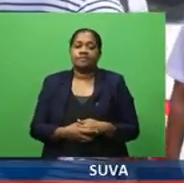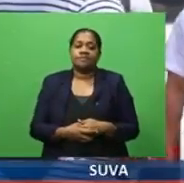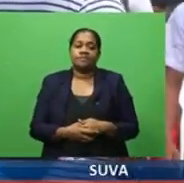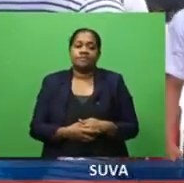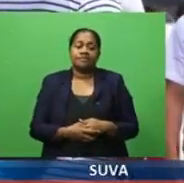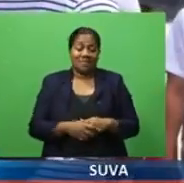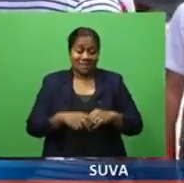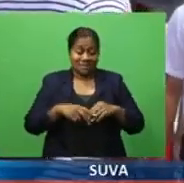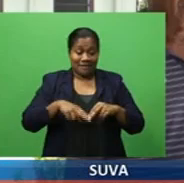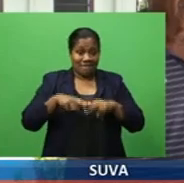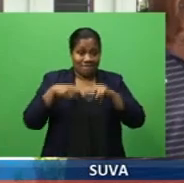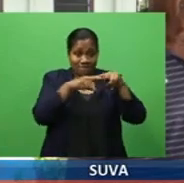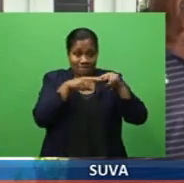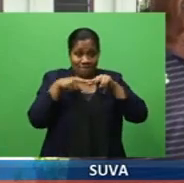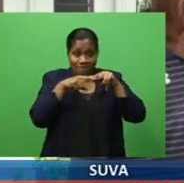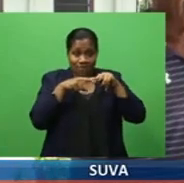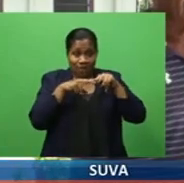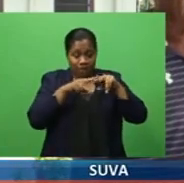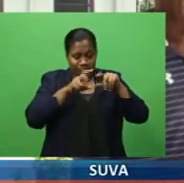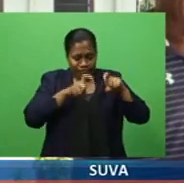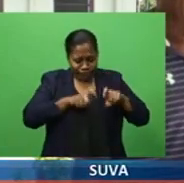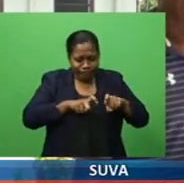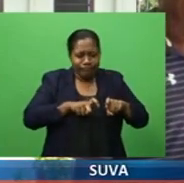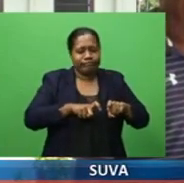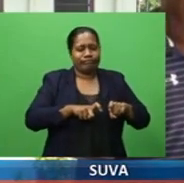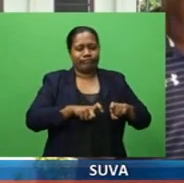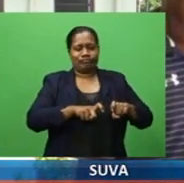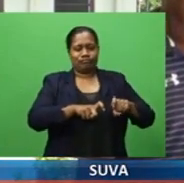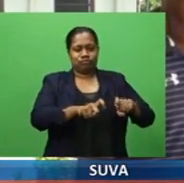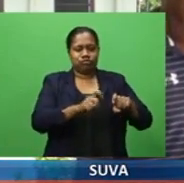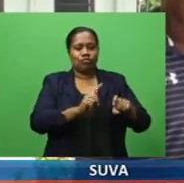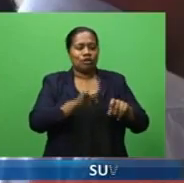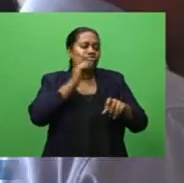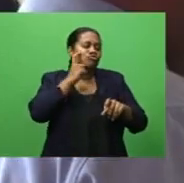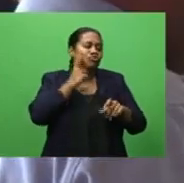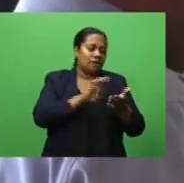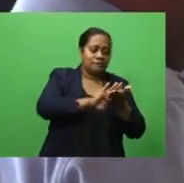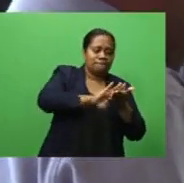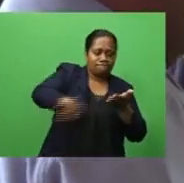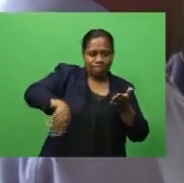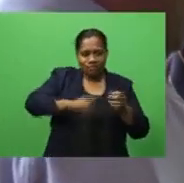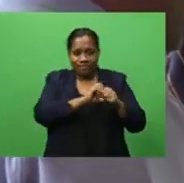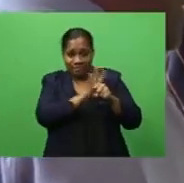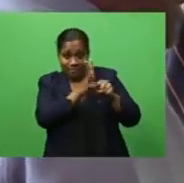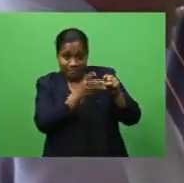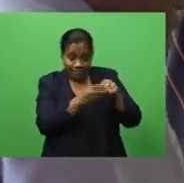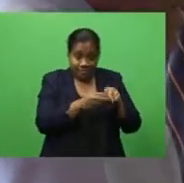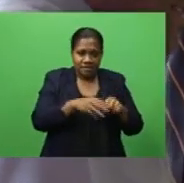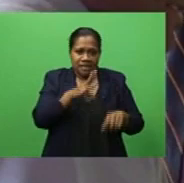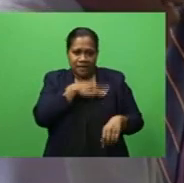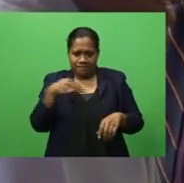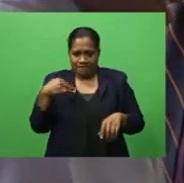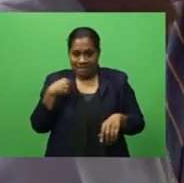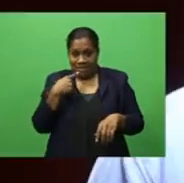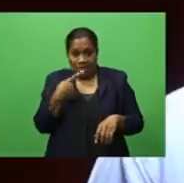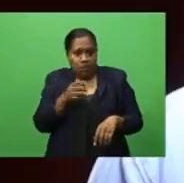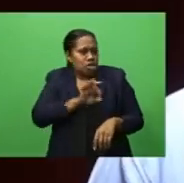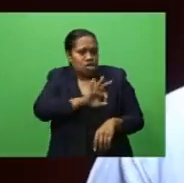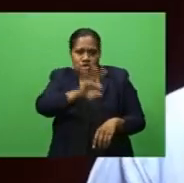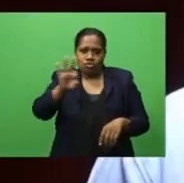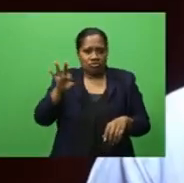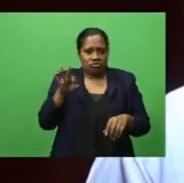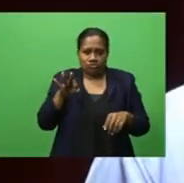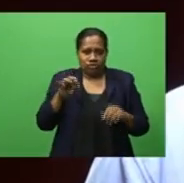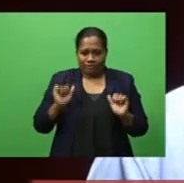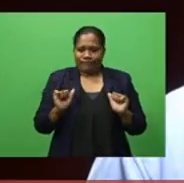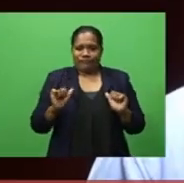While Fiji remains on track to eliminating COVID-19, the Health Minister warns we are still not out of the woods yet. We all have